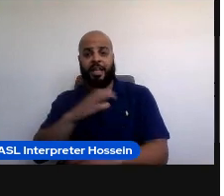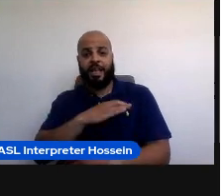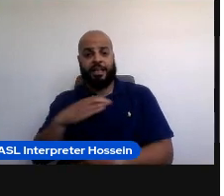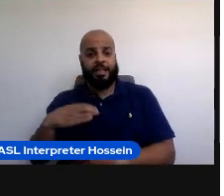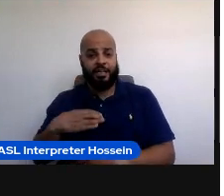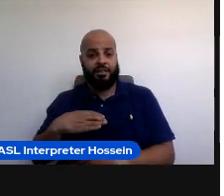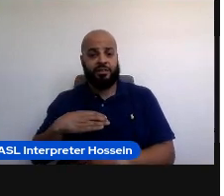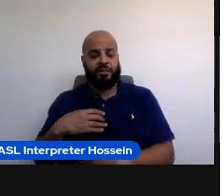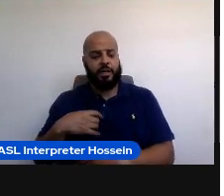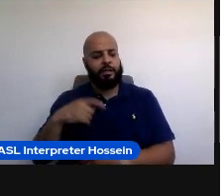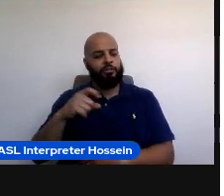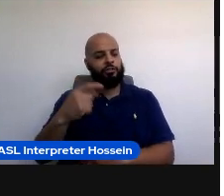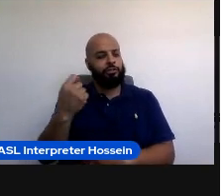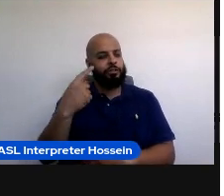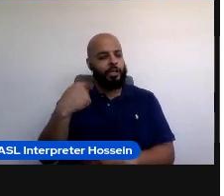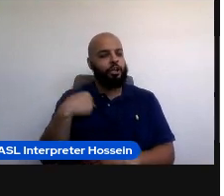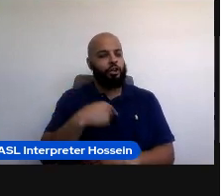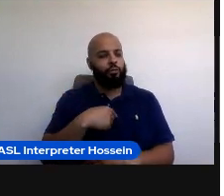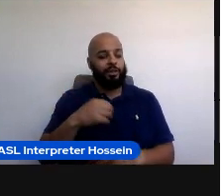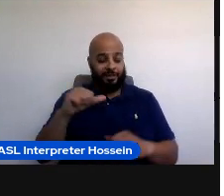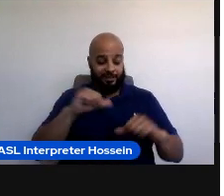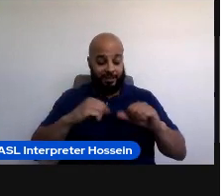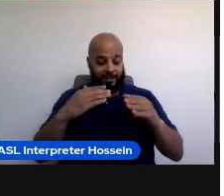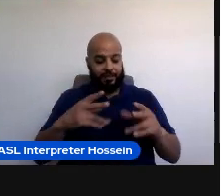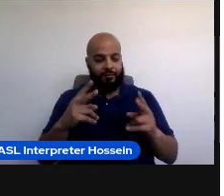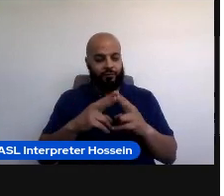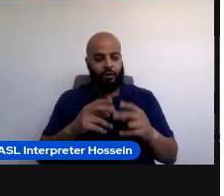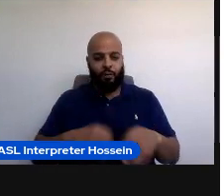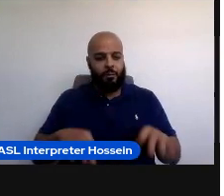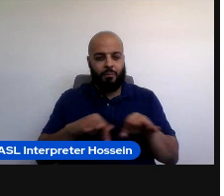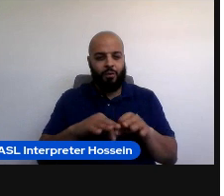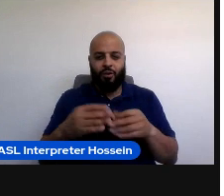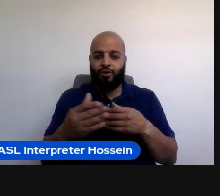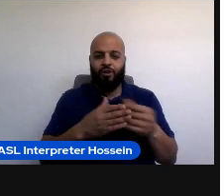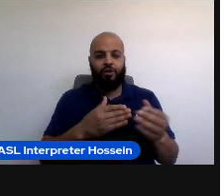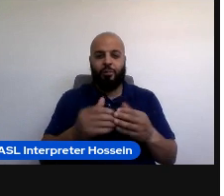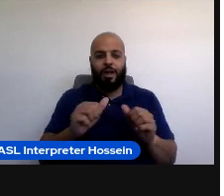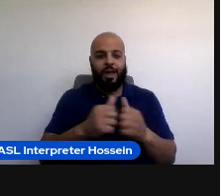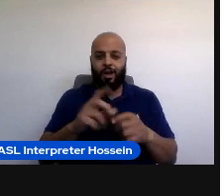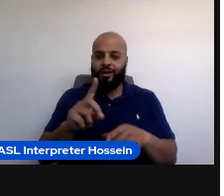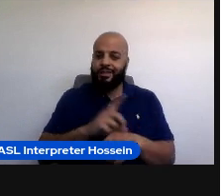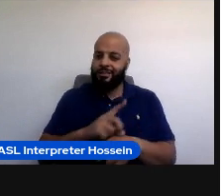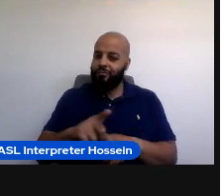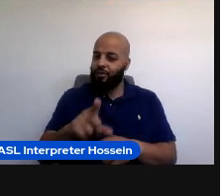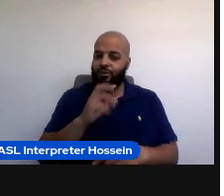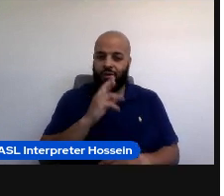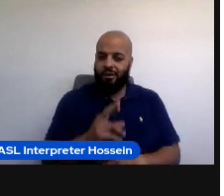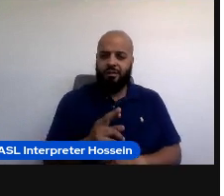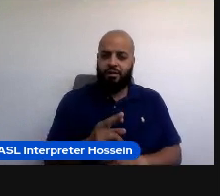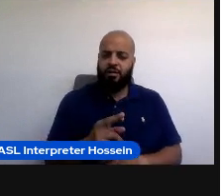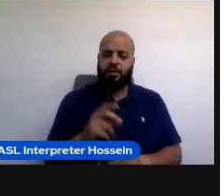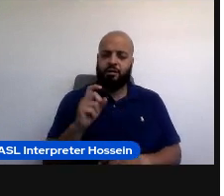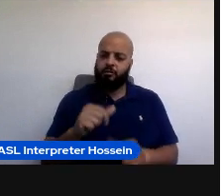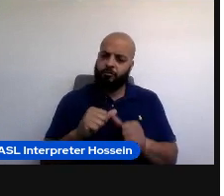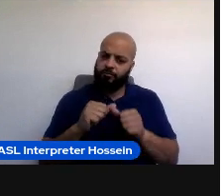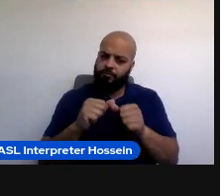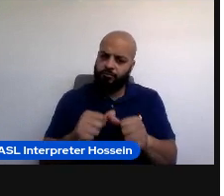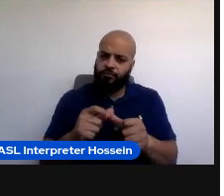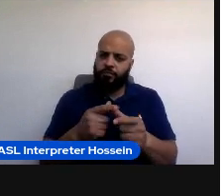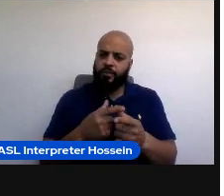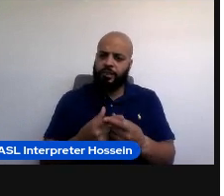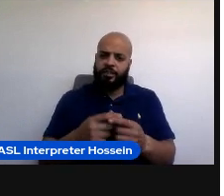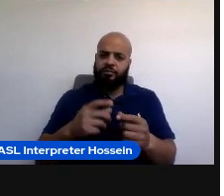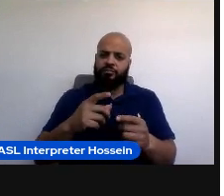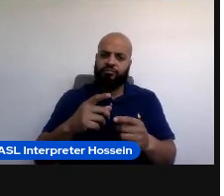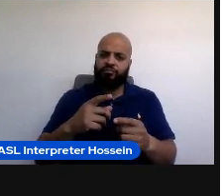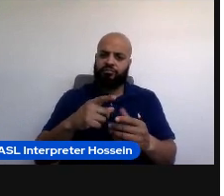we are as scientists, regardless of your discipline, in kind of moving things forward and quelling some of these fears when people